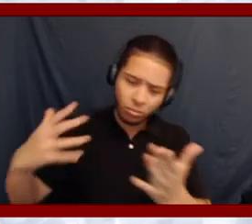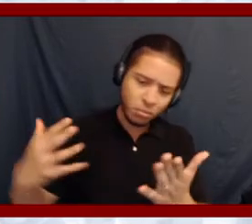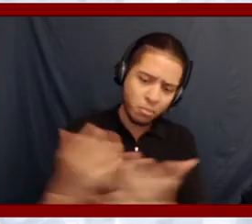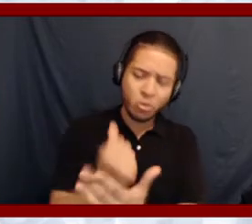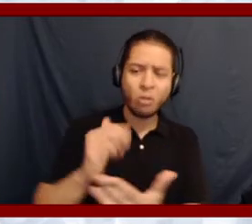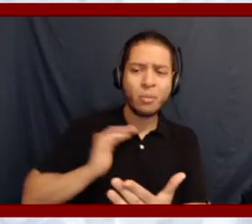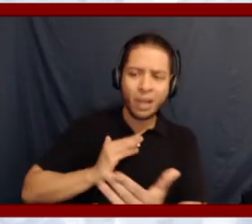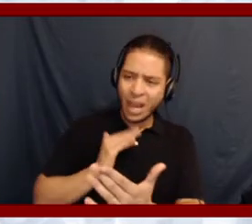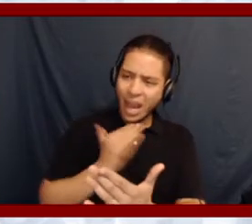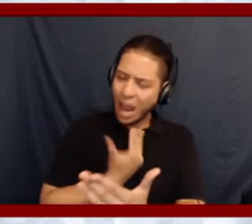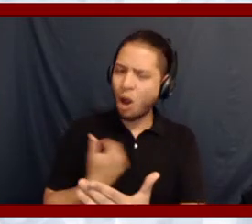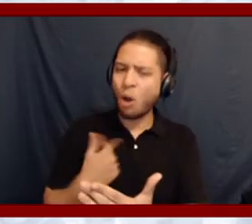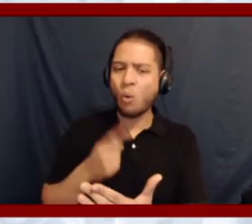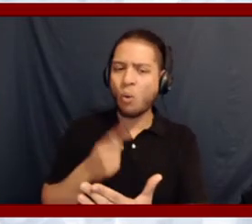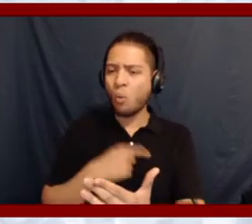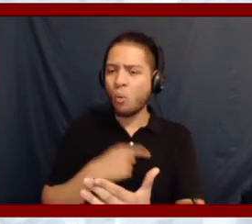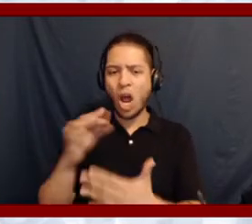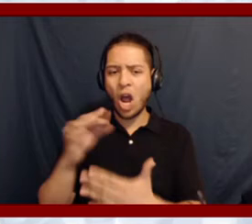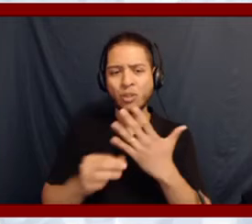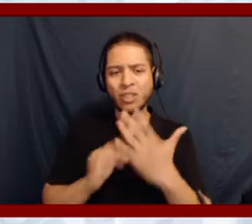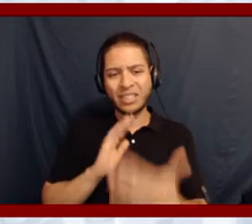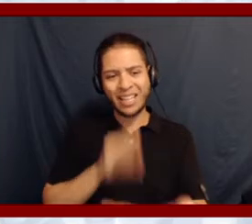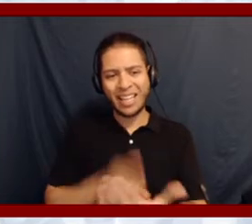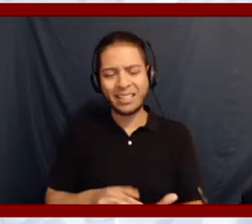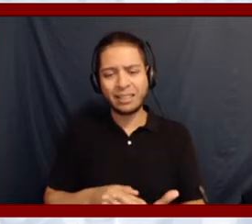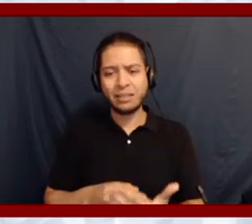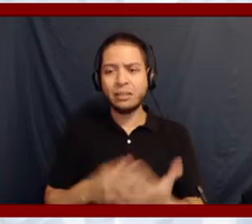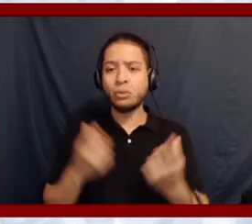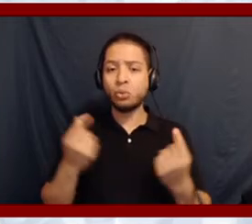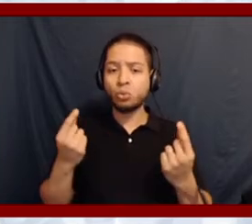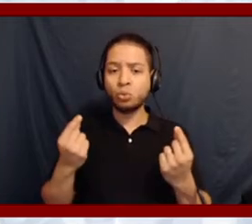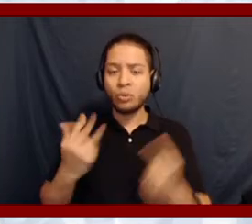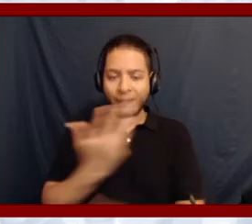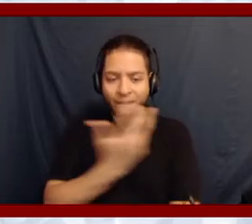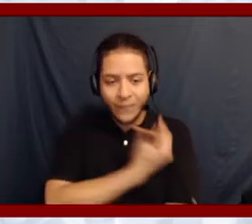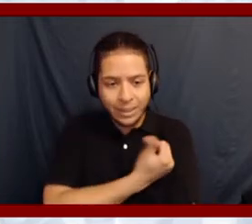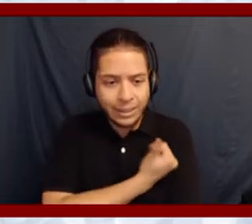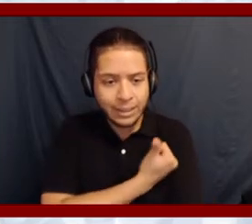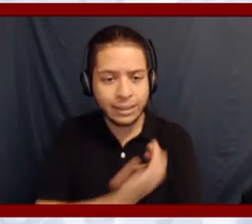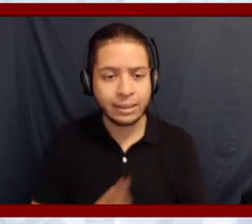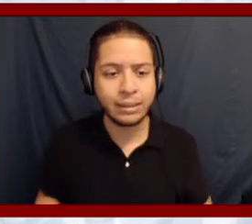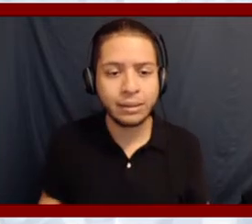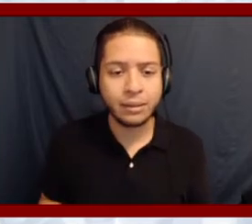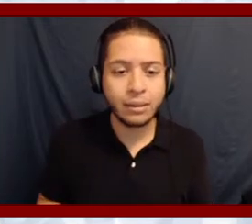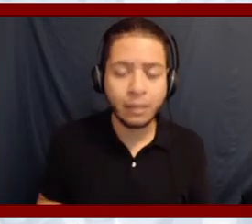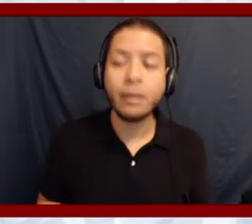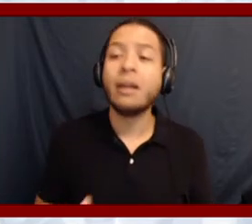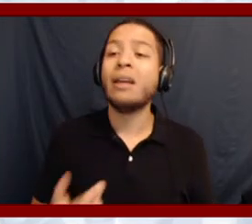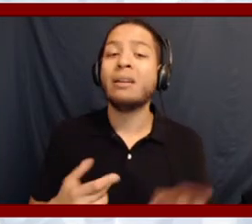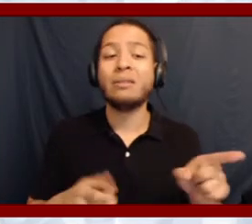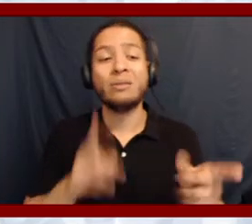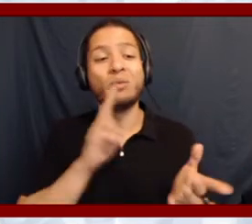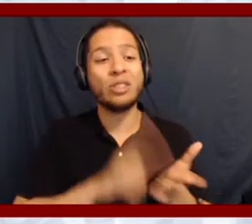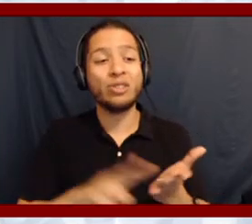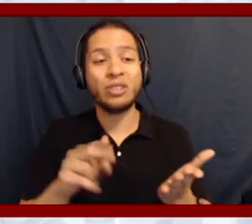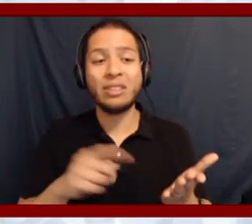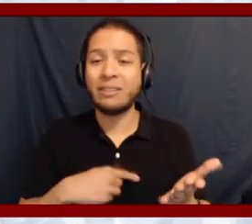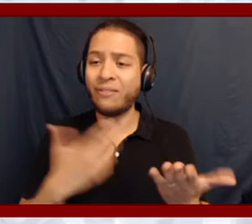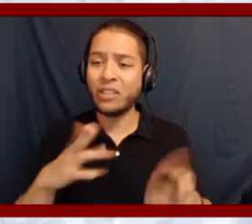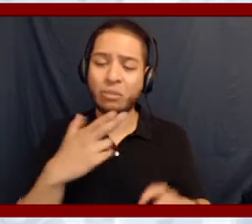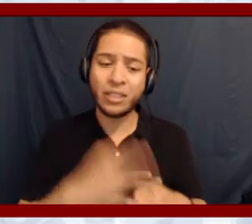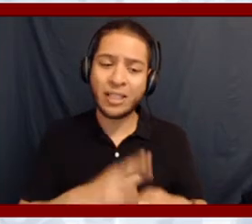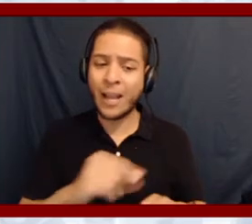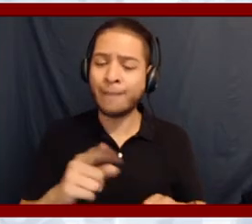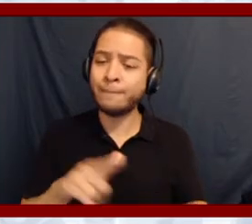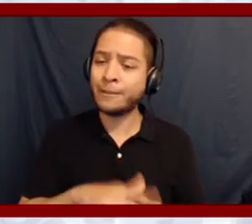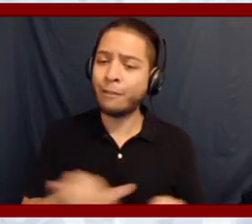pandemic, and that's vaccines. And as the Secretary said, and it is really a tragedy of our society, that